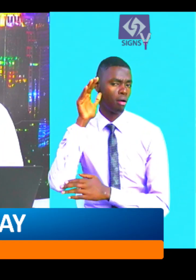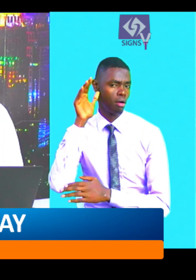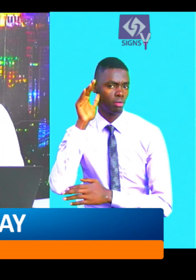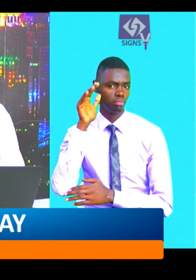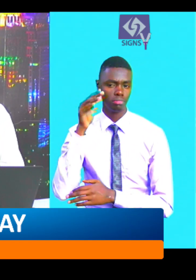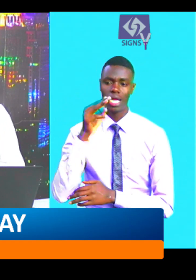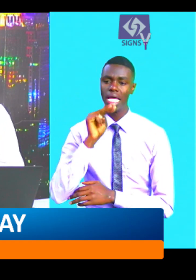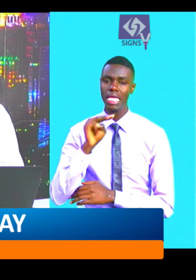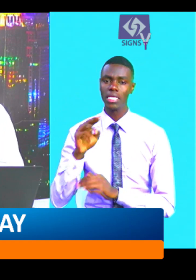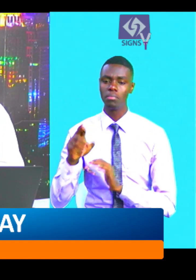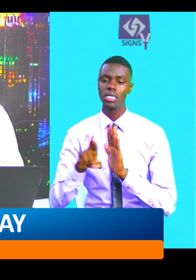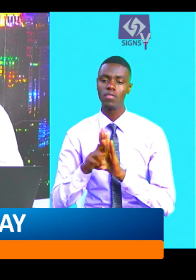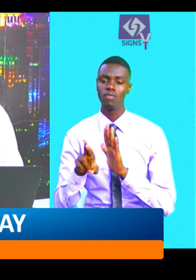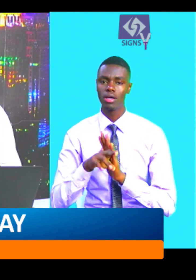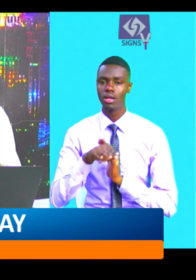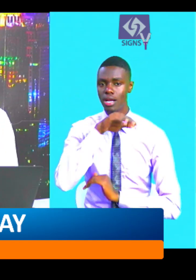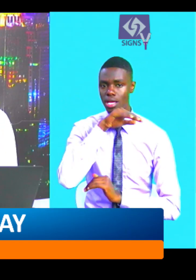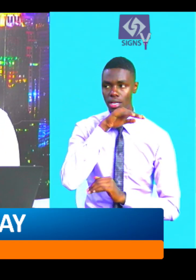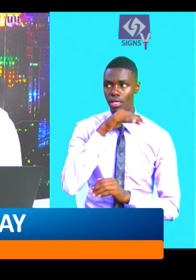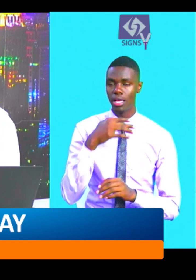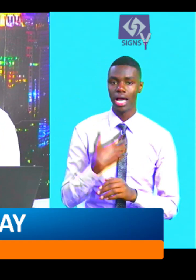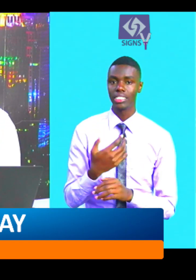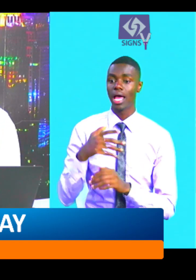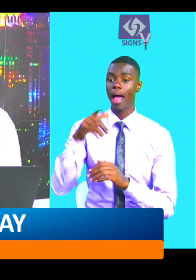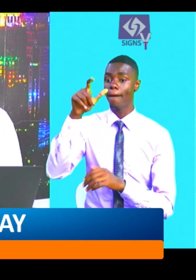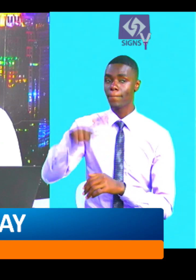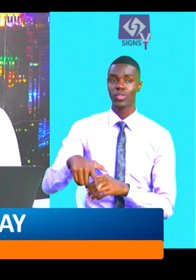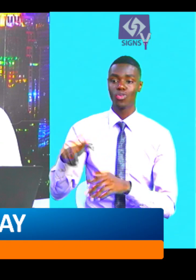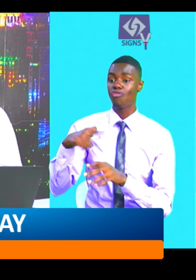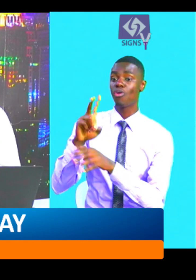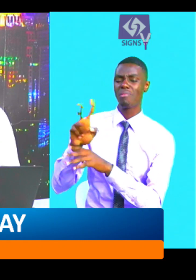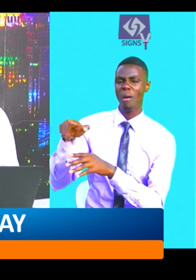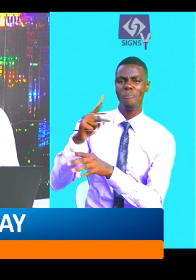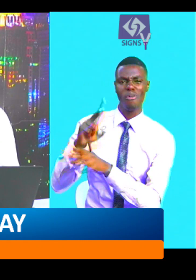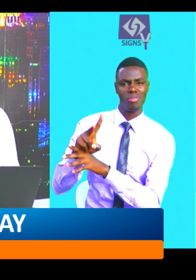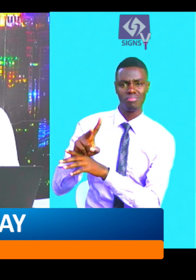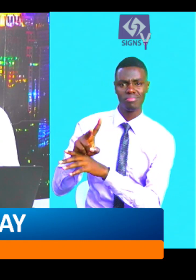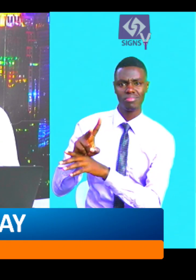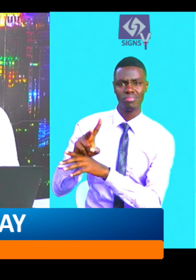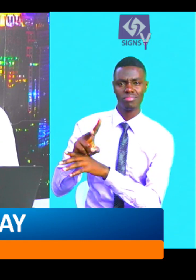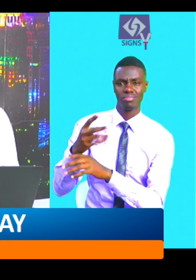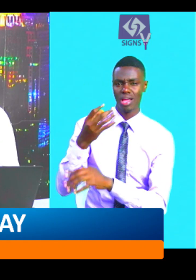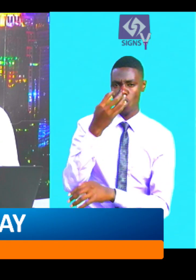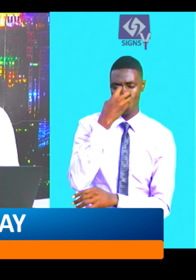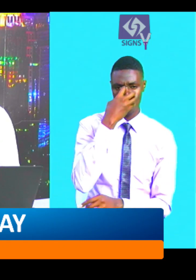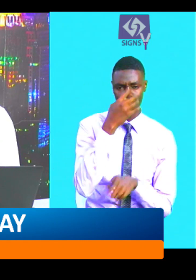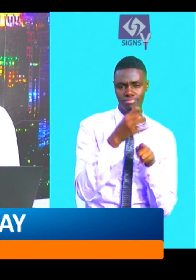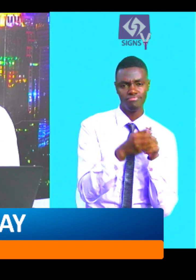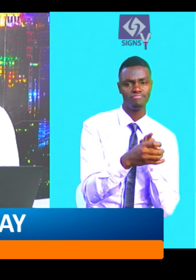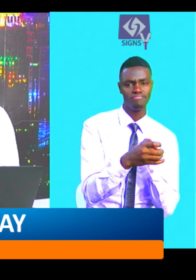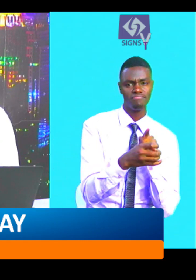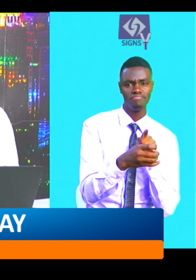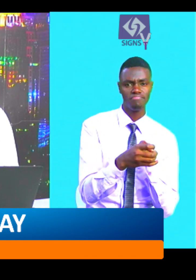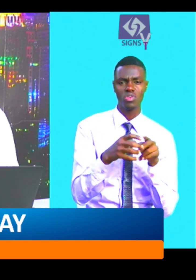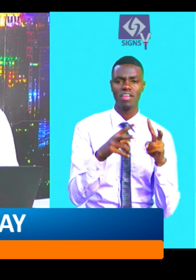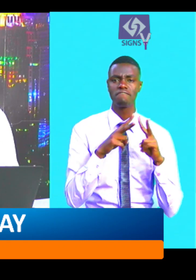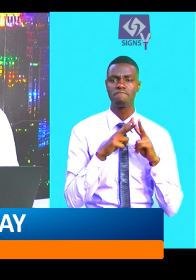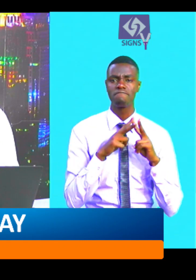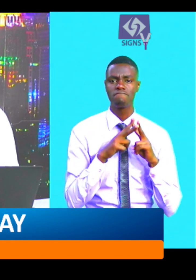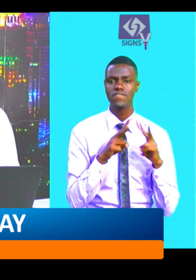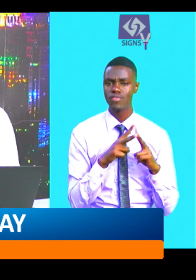table. Actually, let me add something. I watched the president's interview yesterday night. Yes.